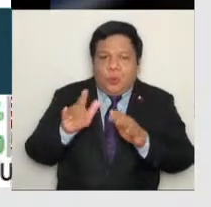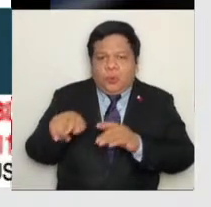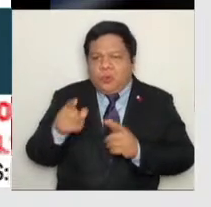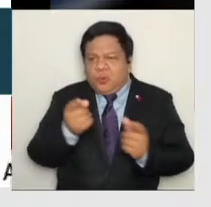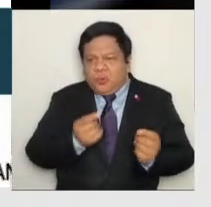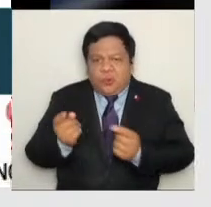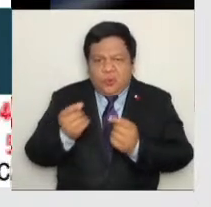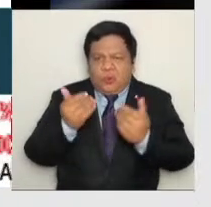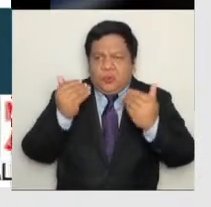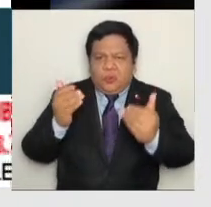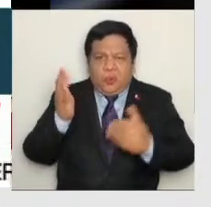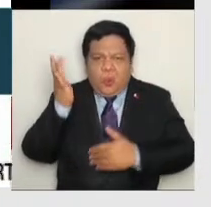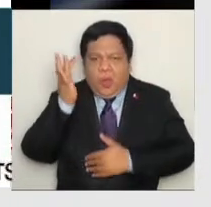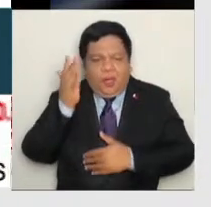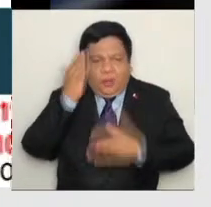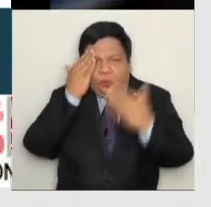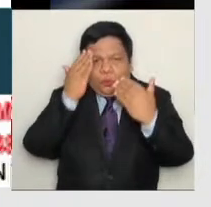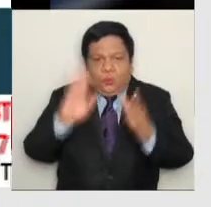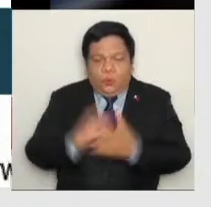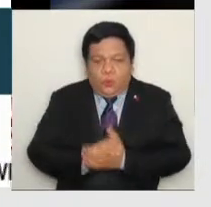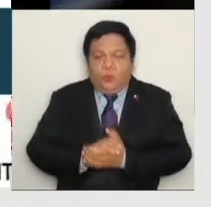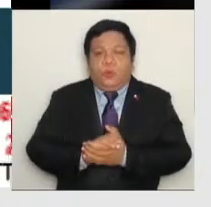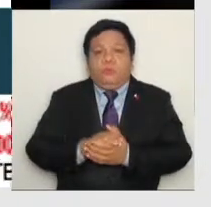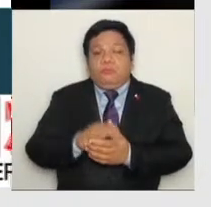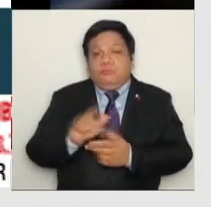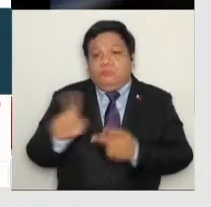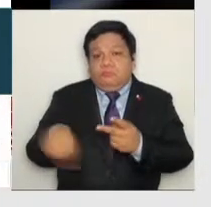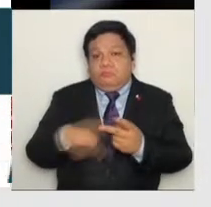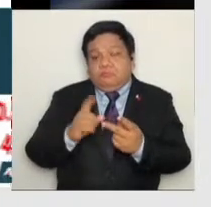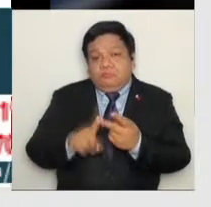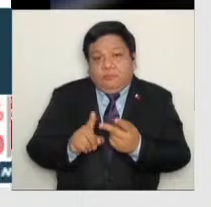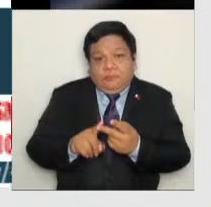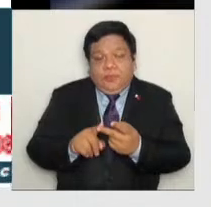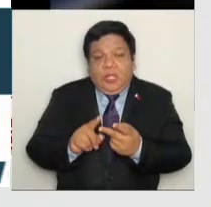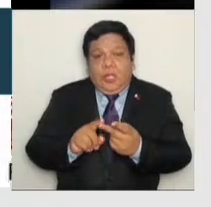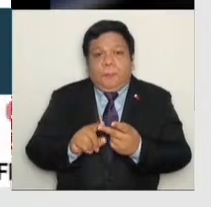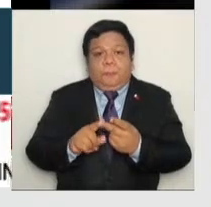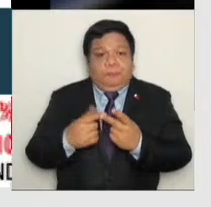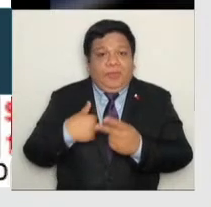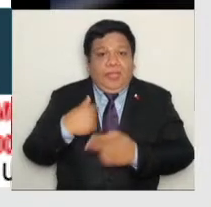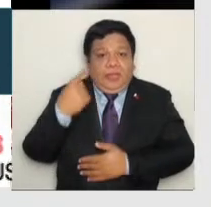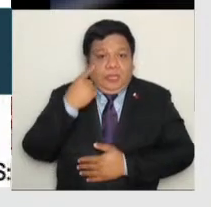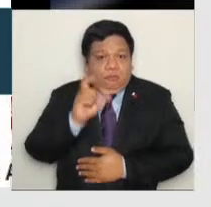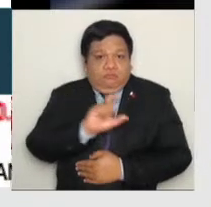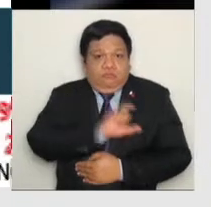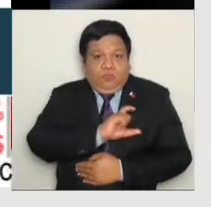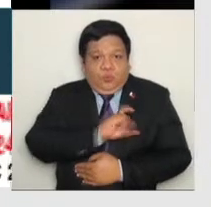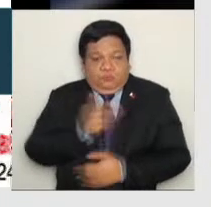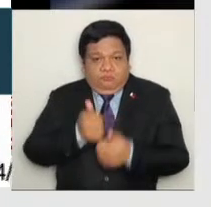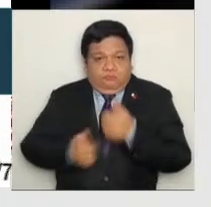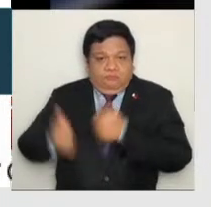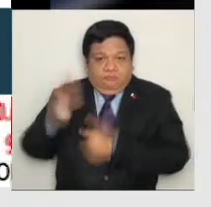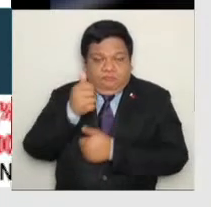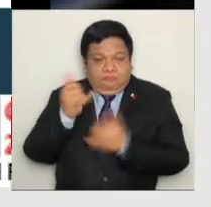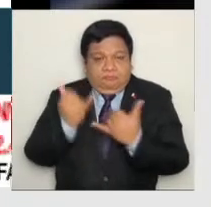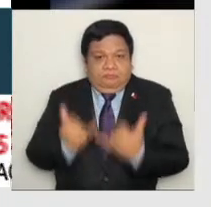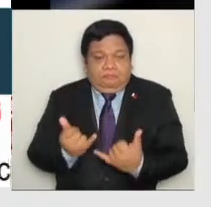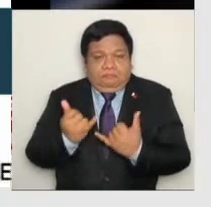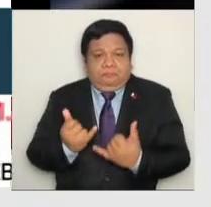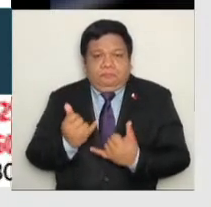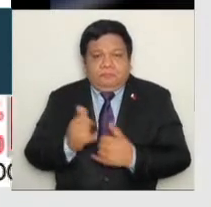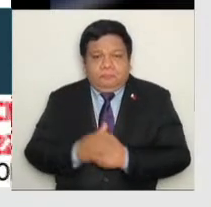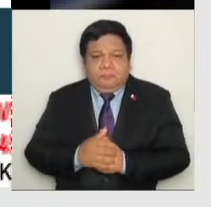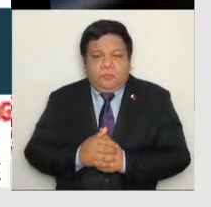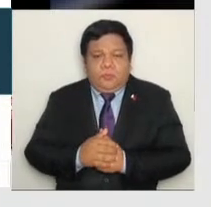do. But number two, I think the PNP chief today had a very a